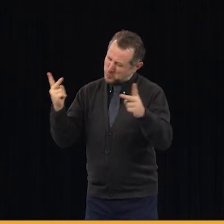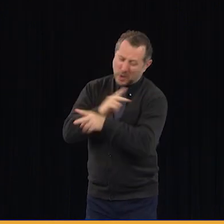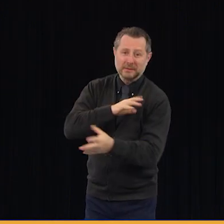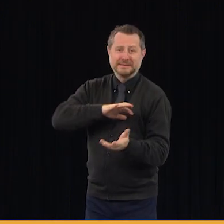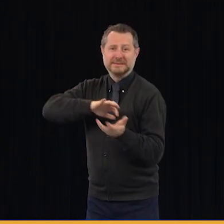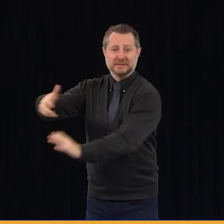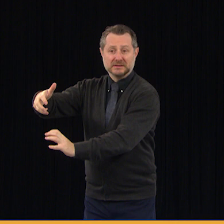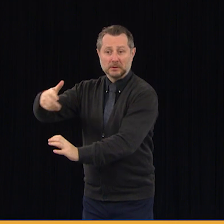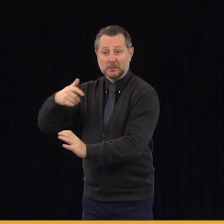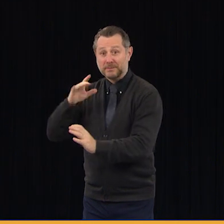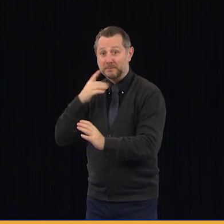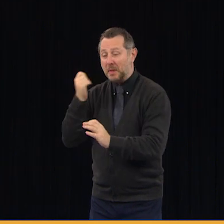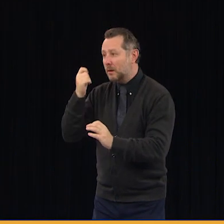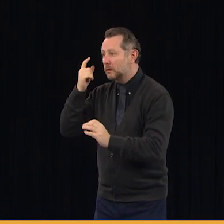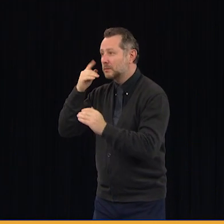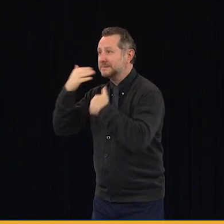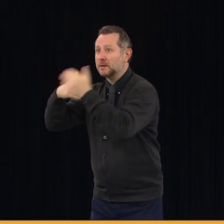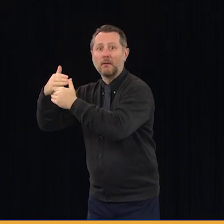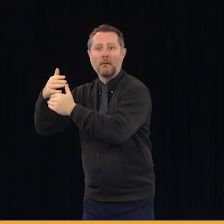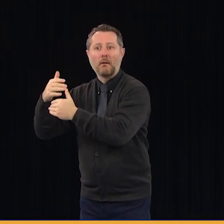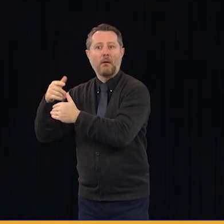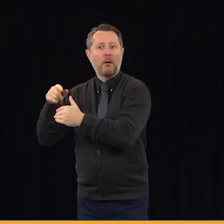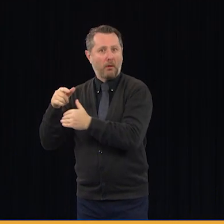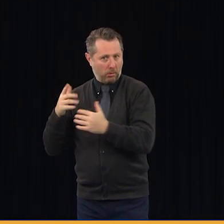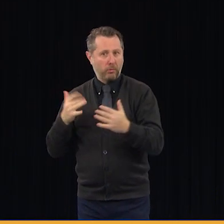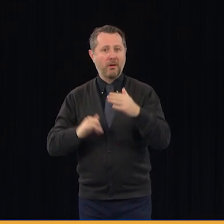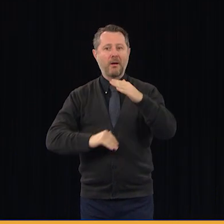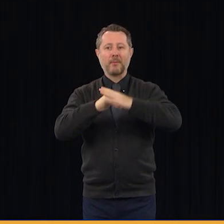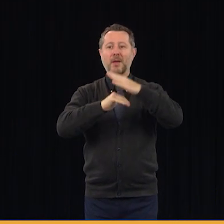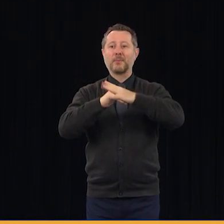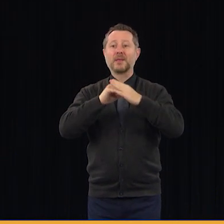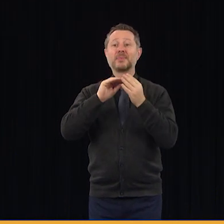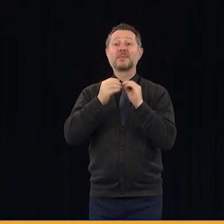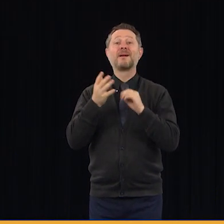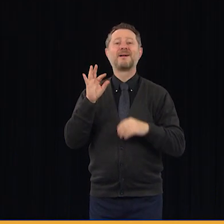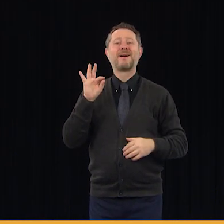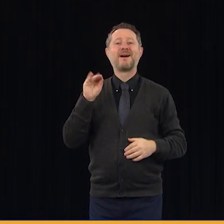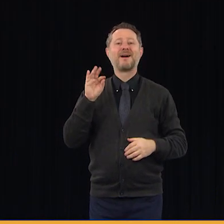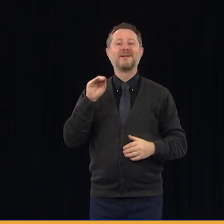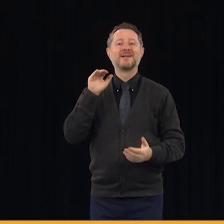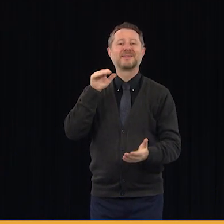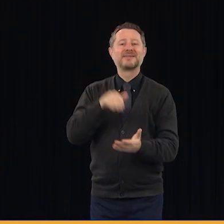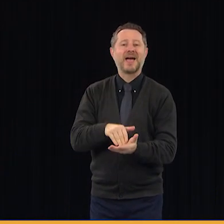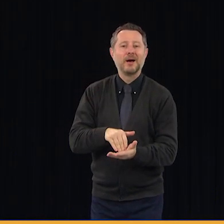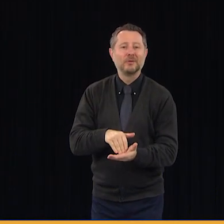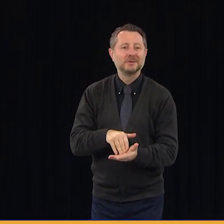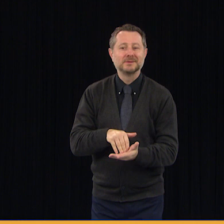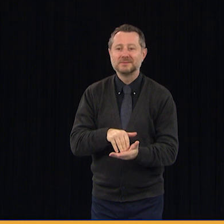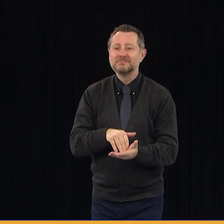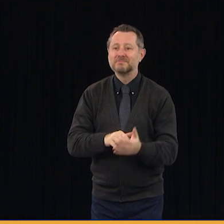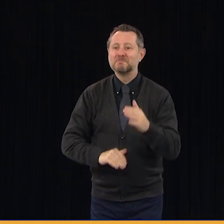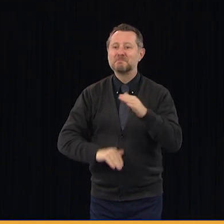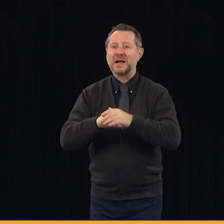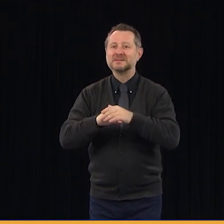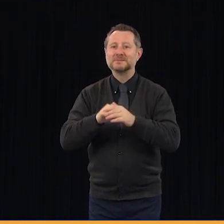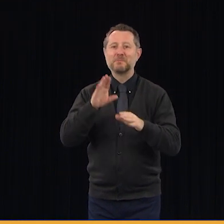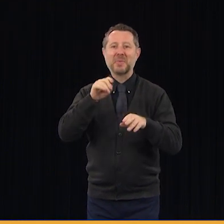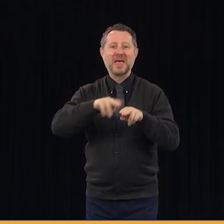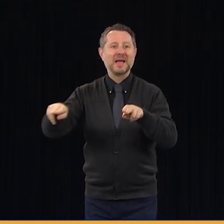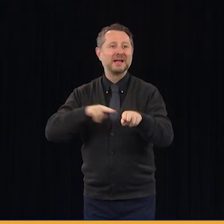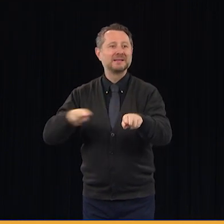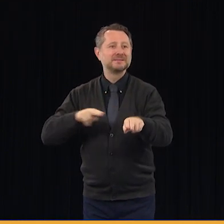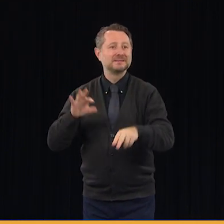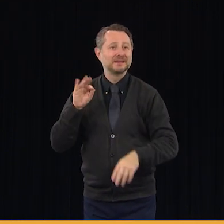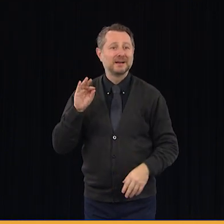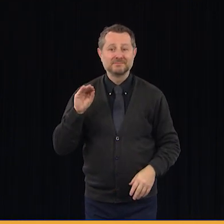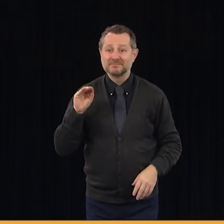about 90,000 bed capacity in our overall system today, with everything we've done. Even the 90,000